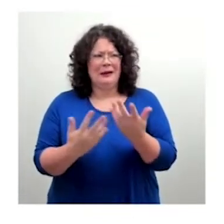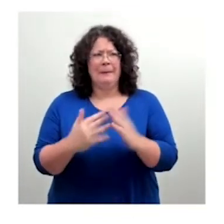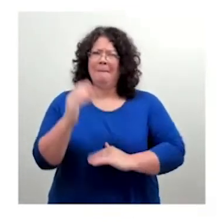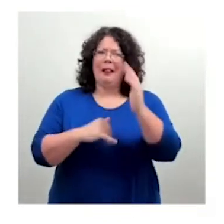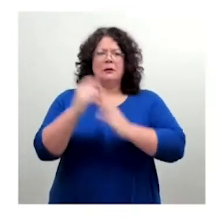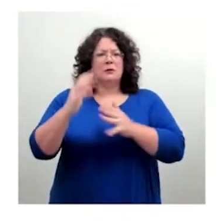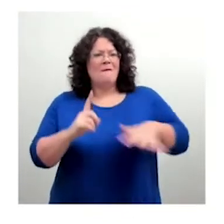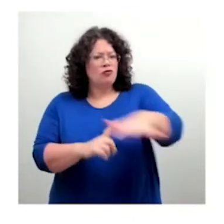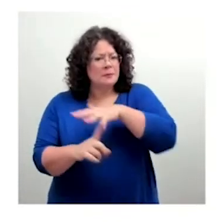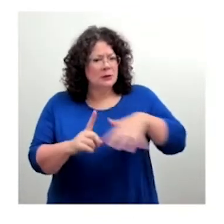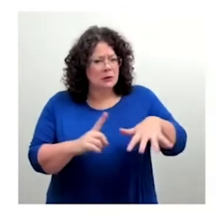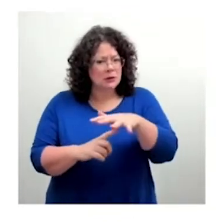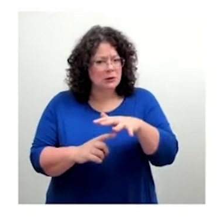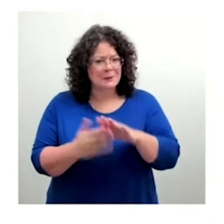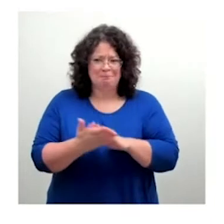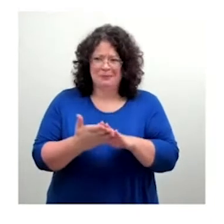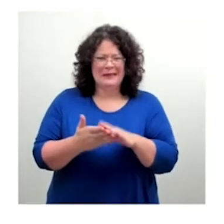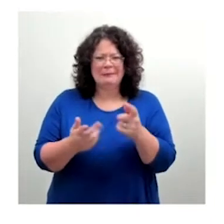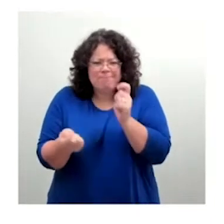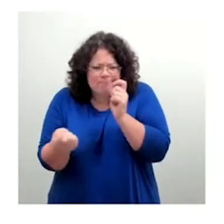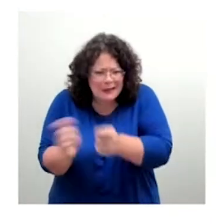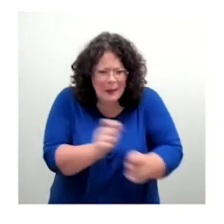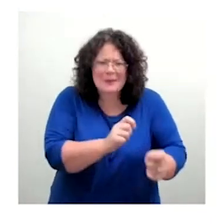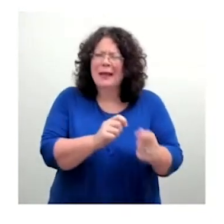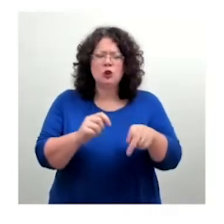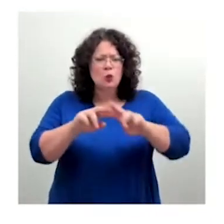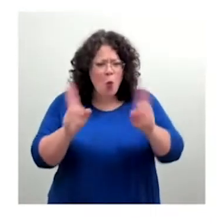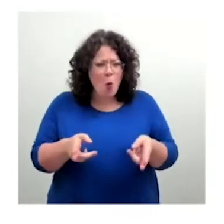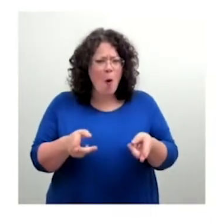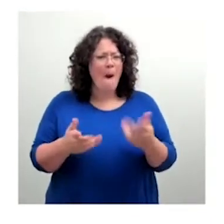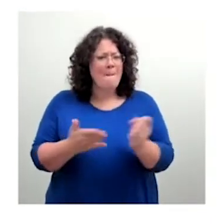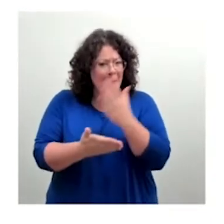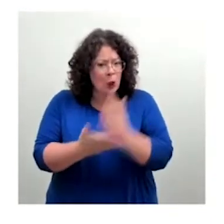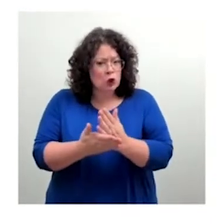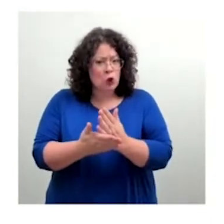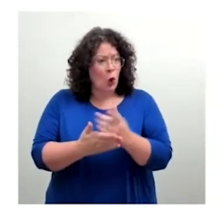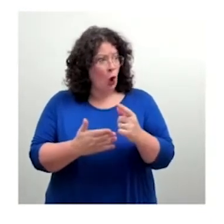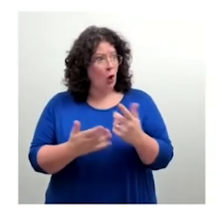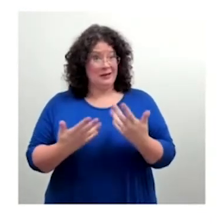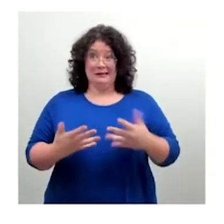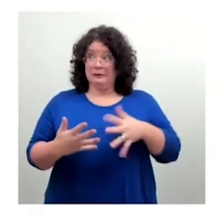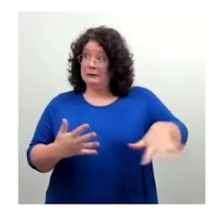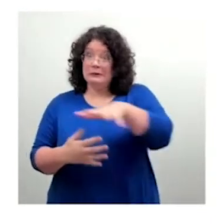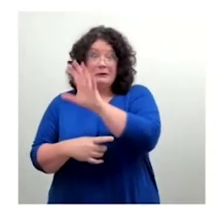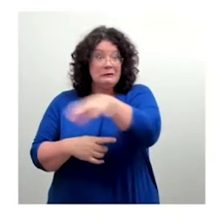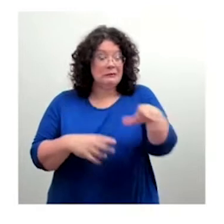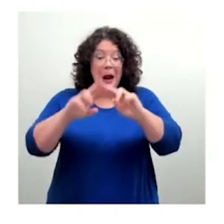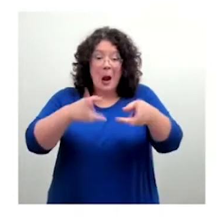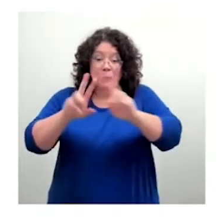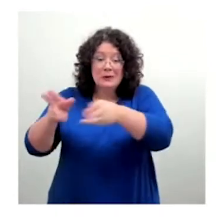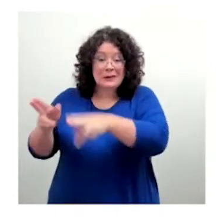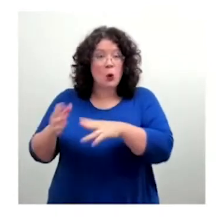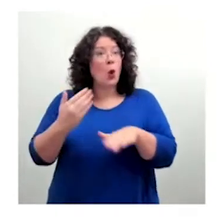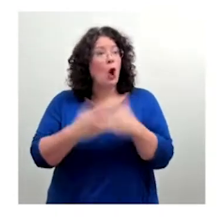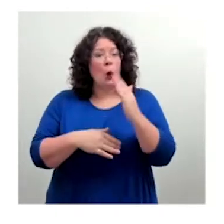new buildings are fully accessible. The third is around access to justice and rights. Theme 4